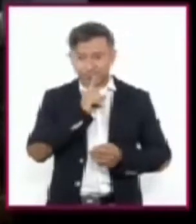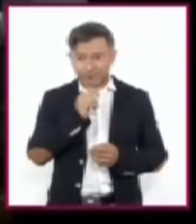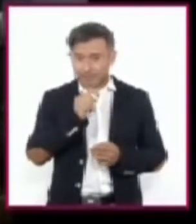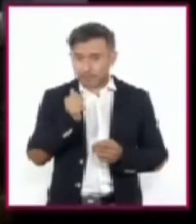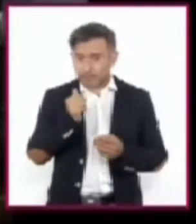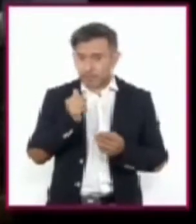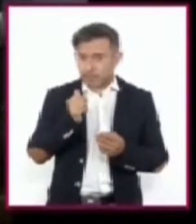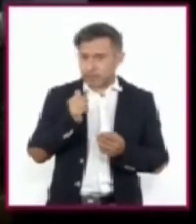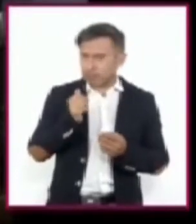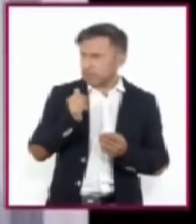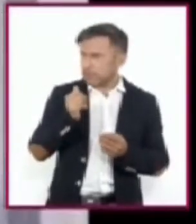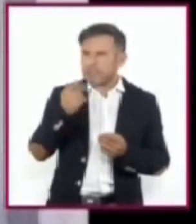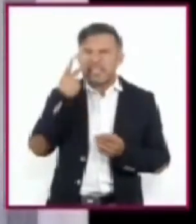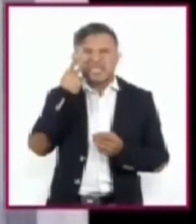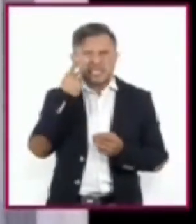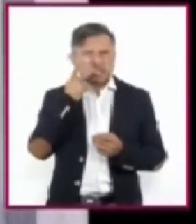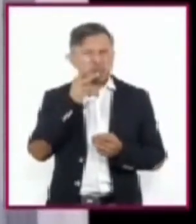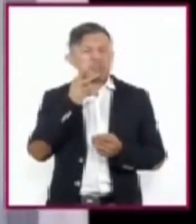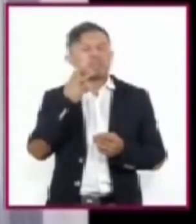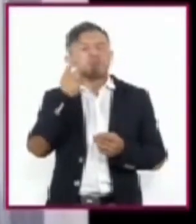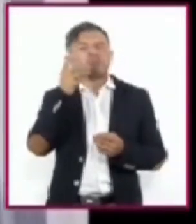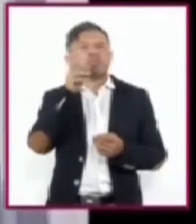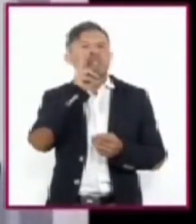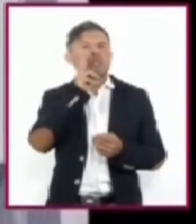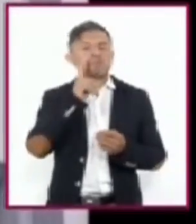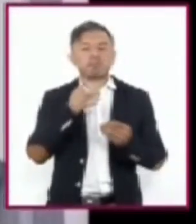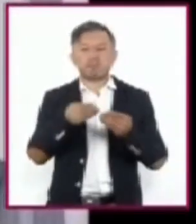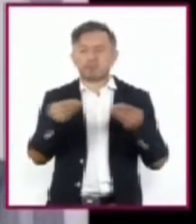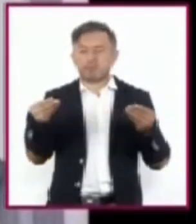Yes. What? Check it. Check it.